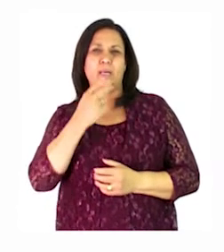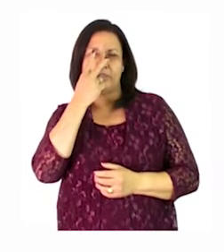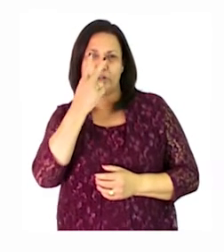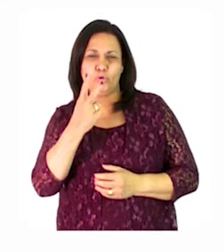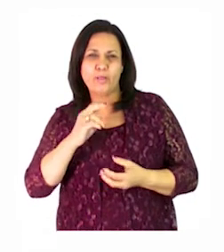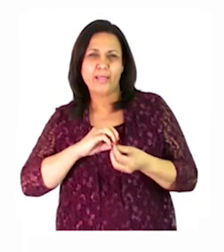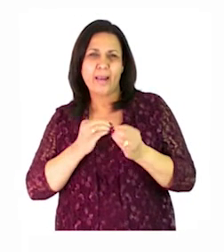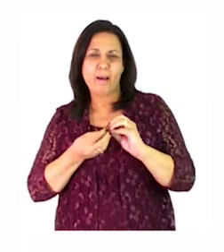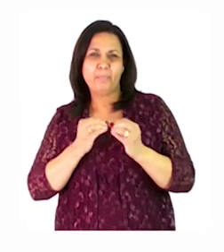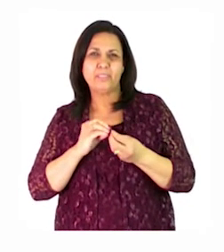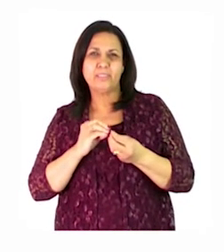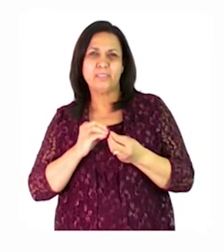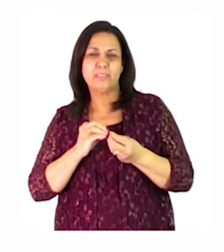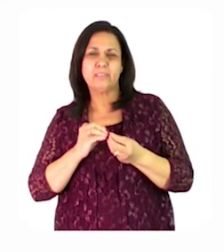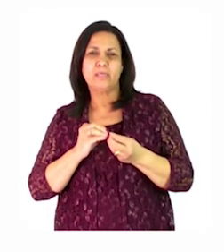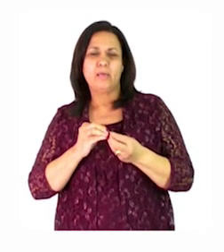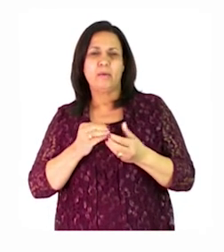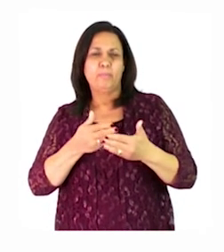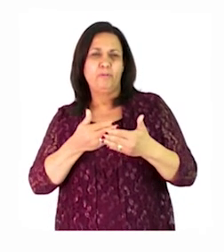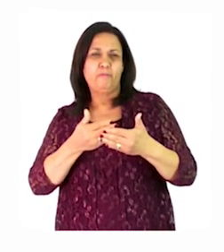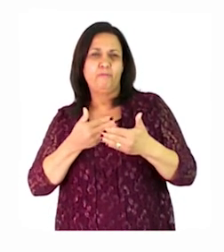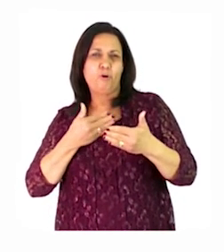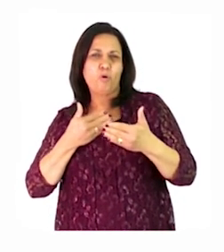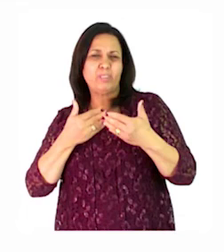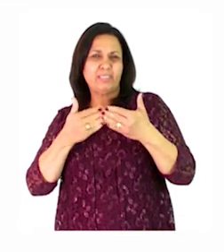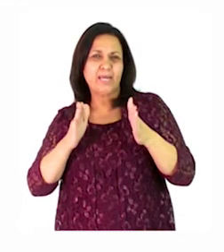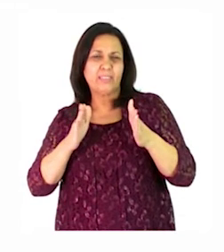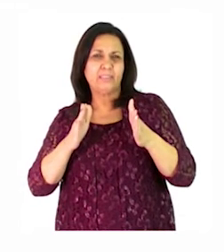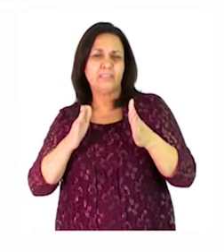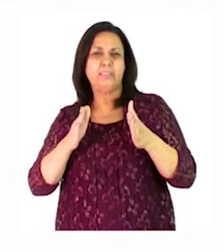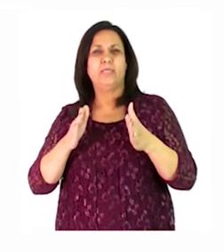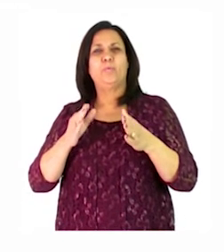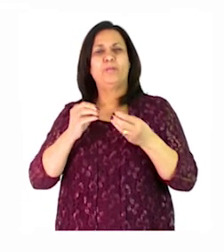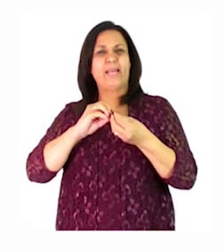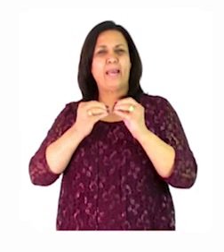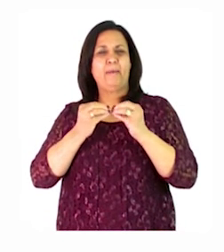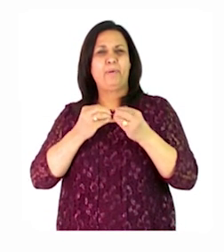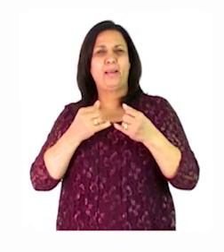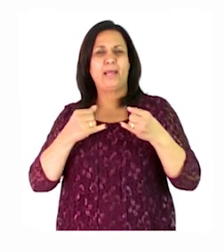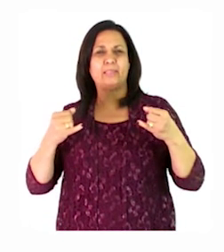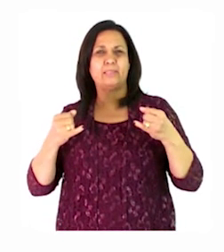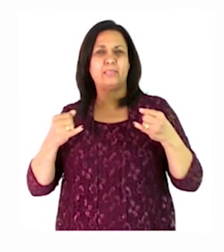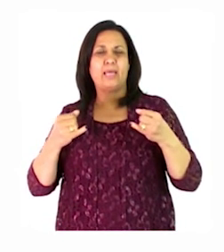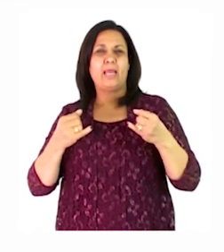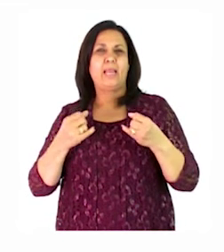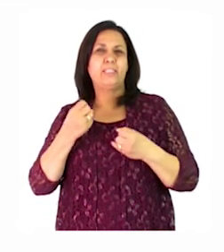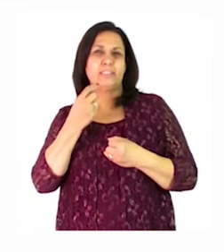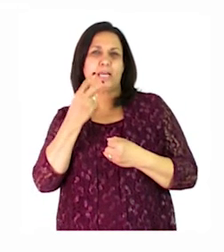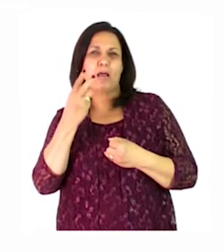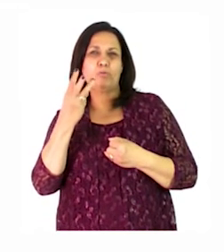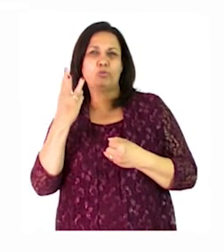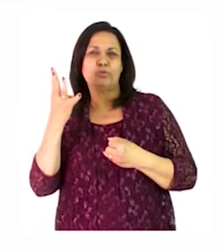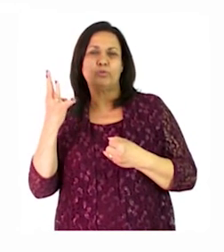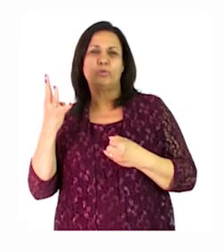numbers. Before we start using the number lines, let's count the numbers on